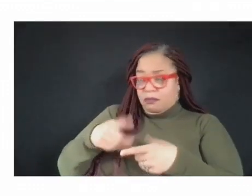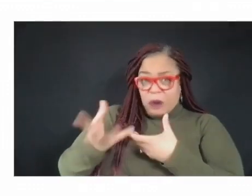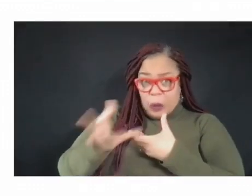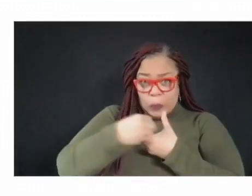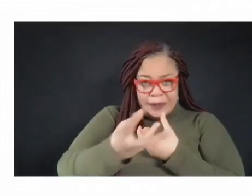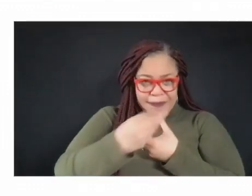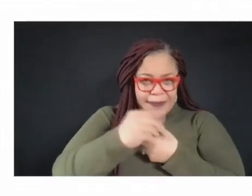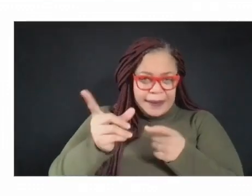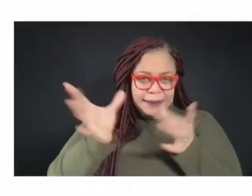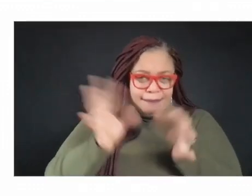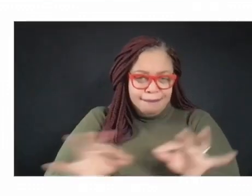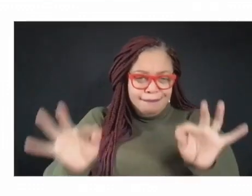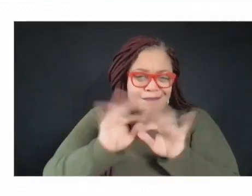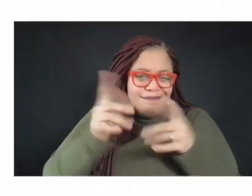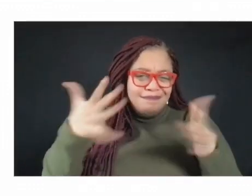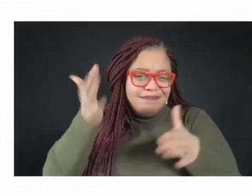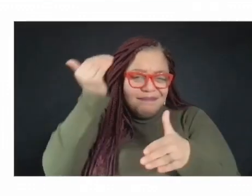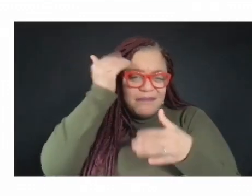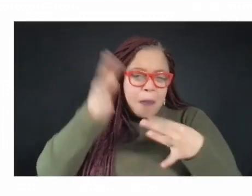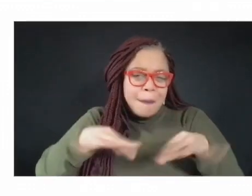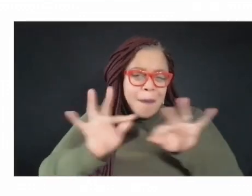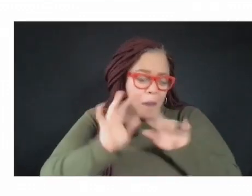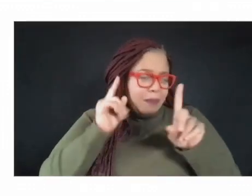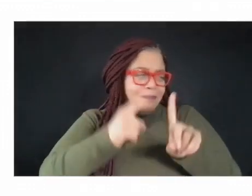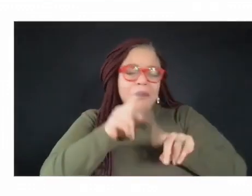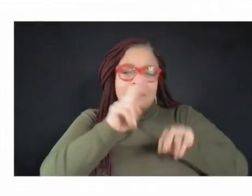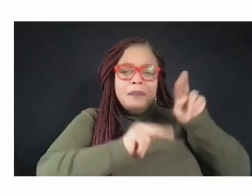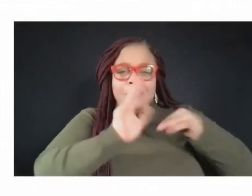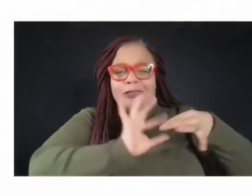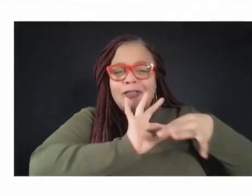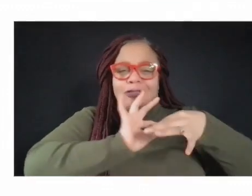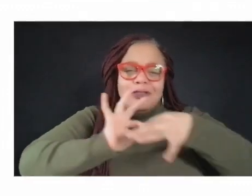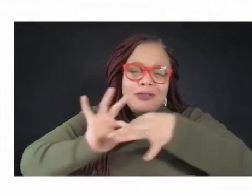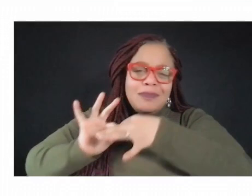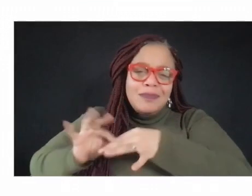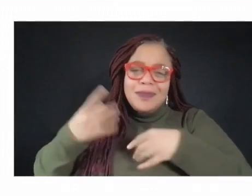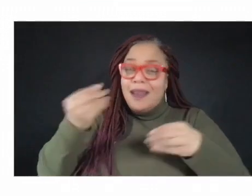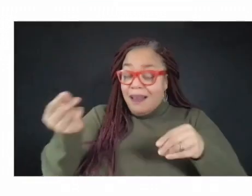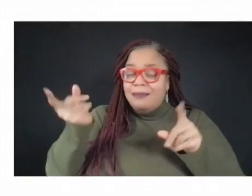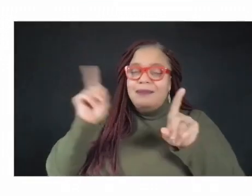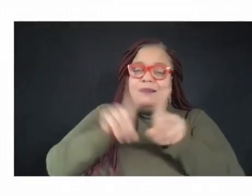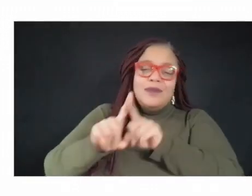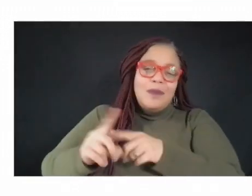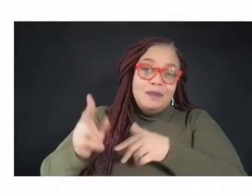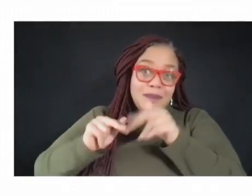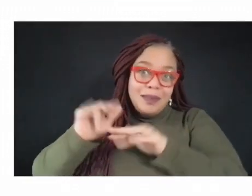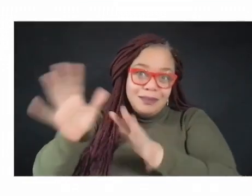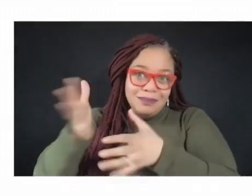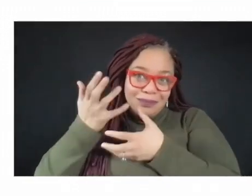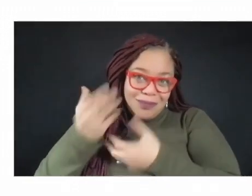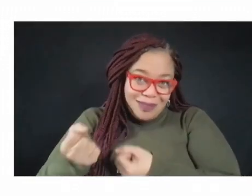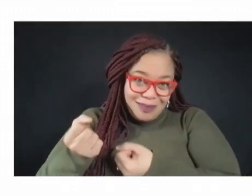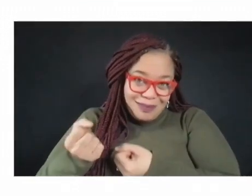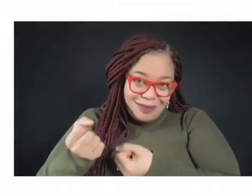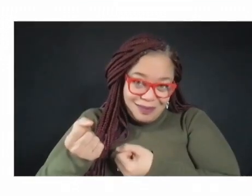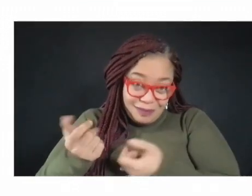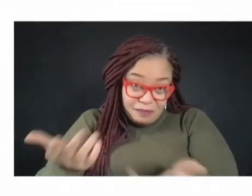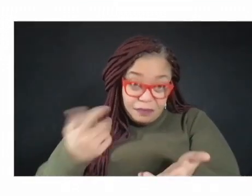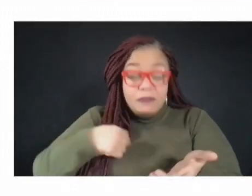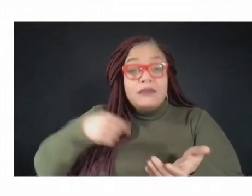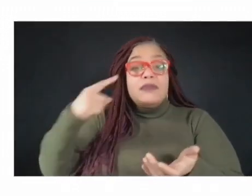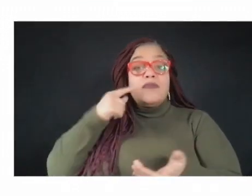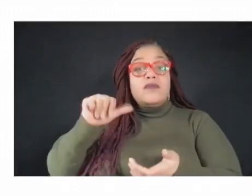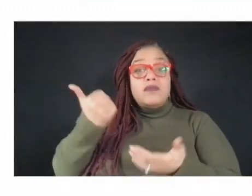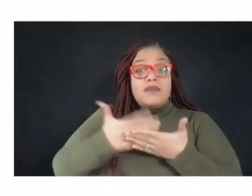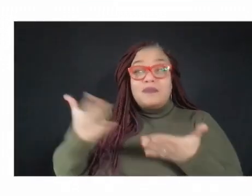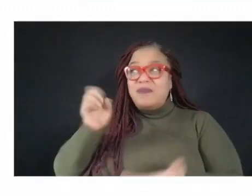for building those relationships and for building that trust. I think one other thing, Sarah, that seems